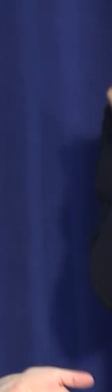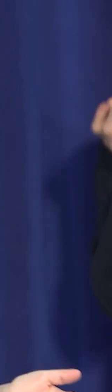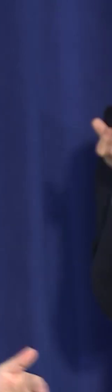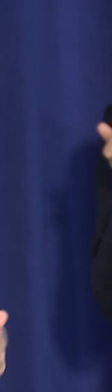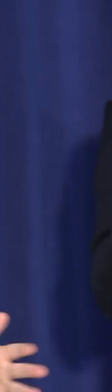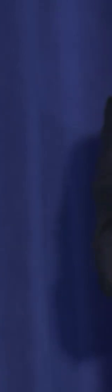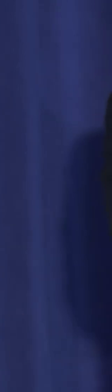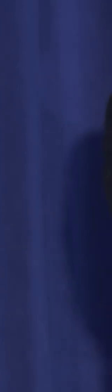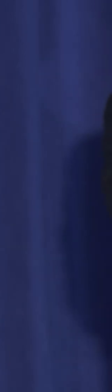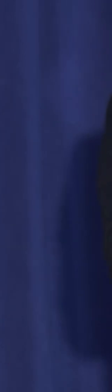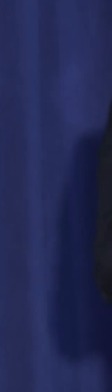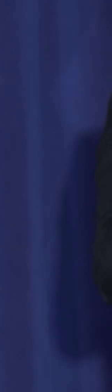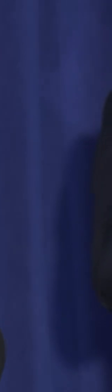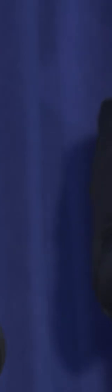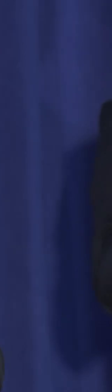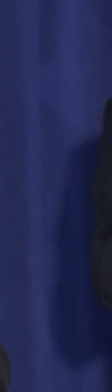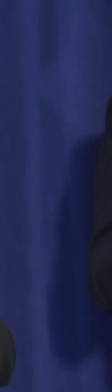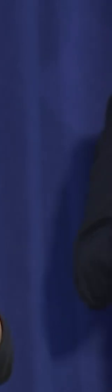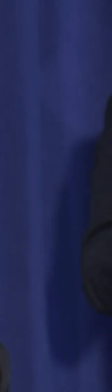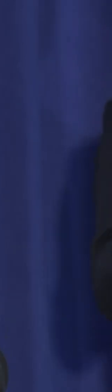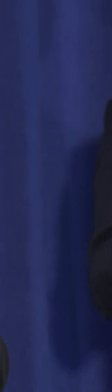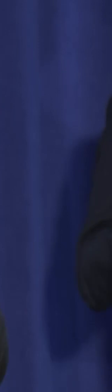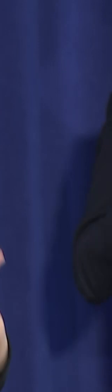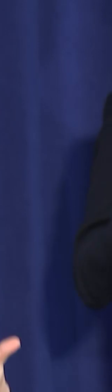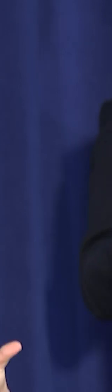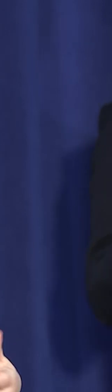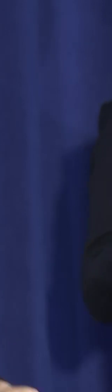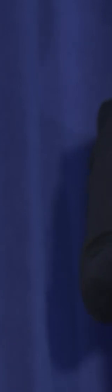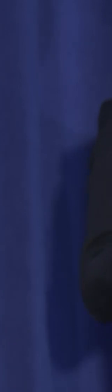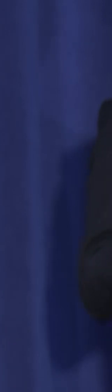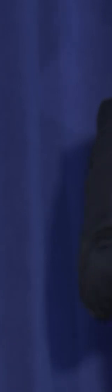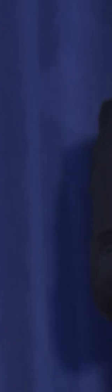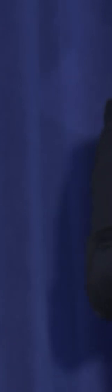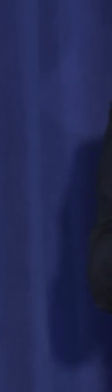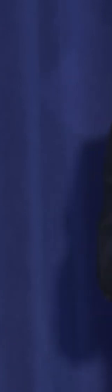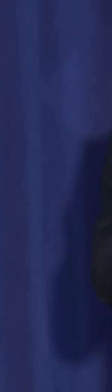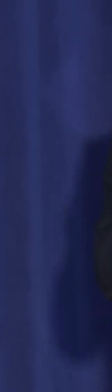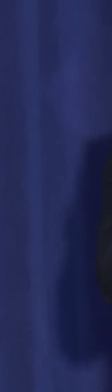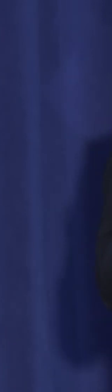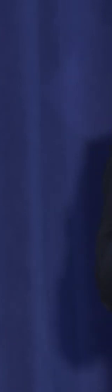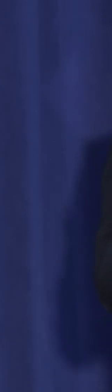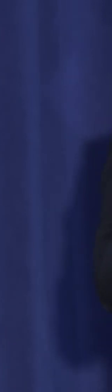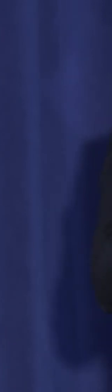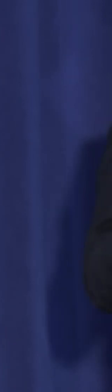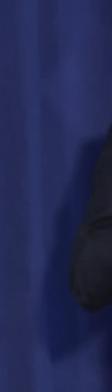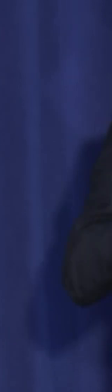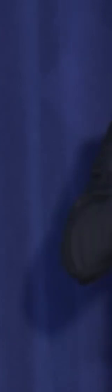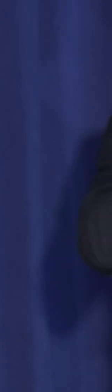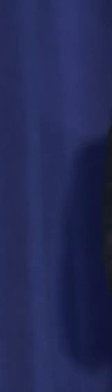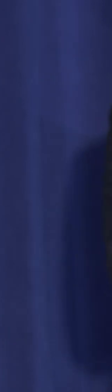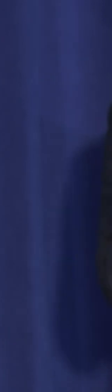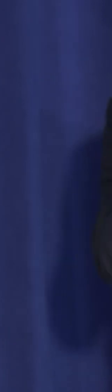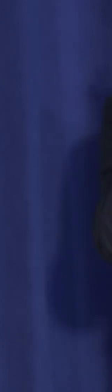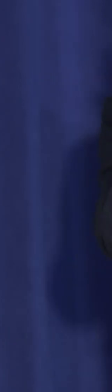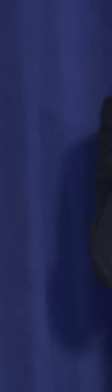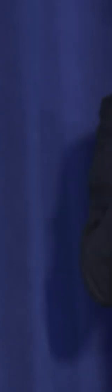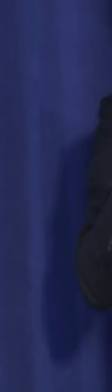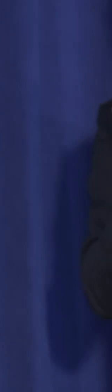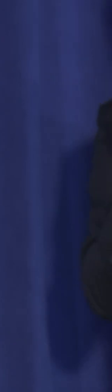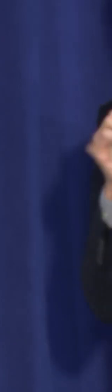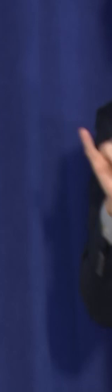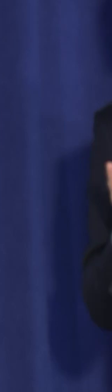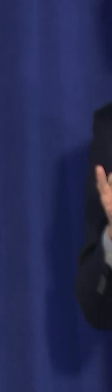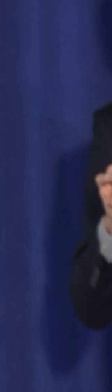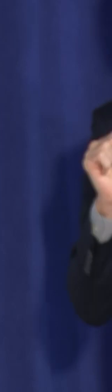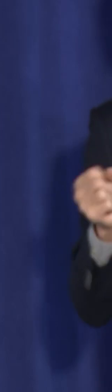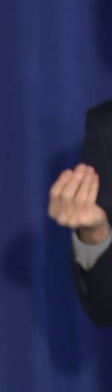has had a mild illness, it's not possible, but it tends to be more when someone has been more seriously ill. And it's one